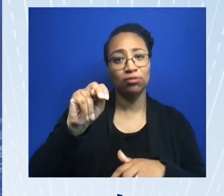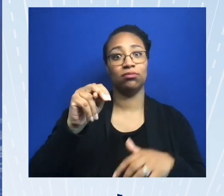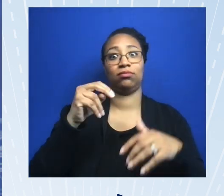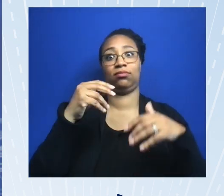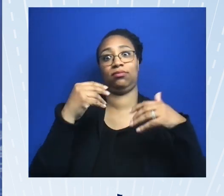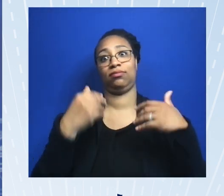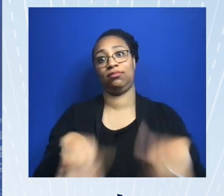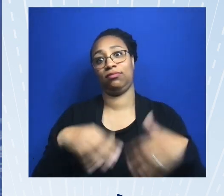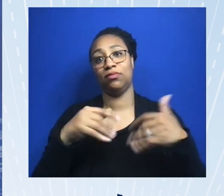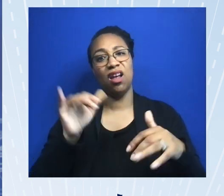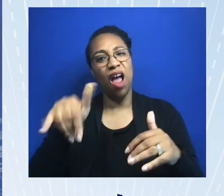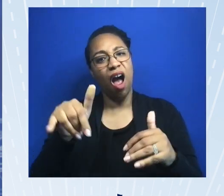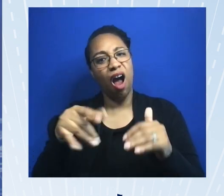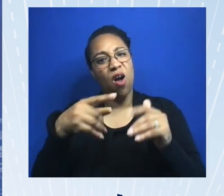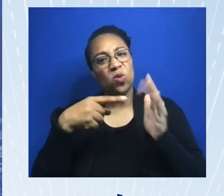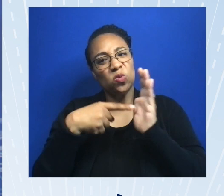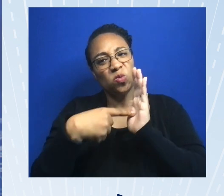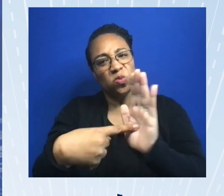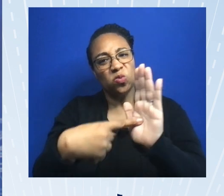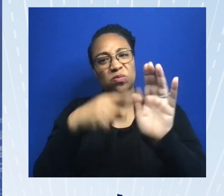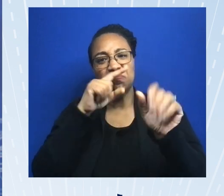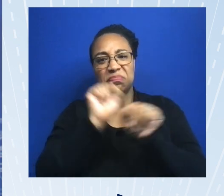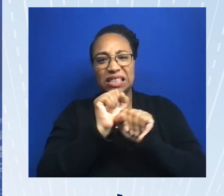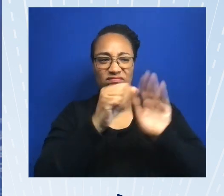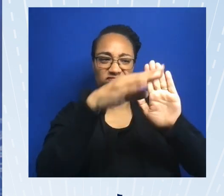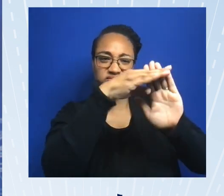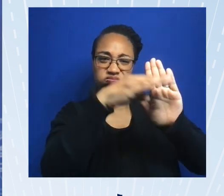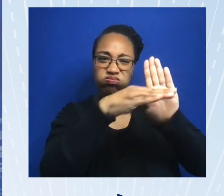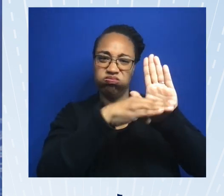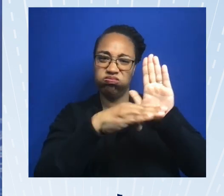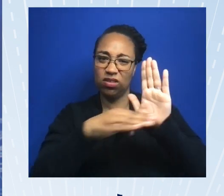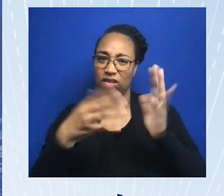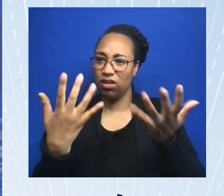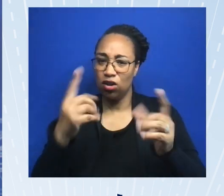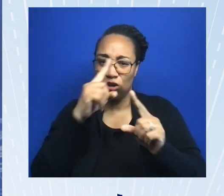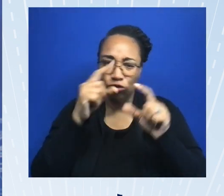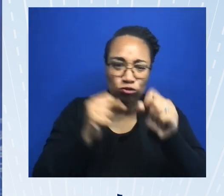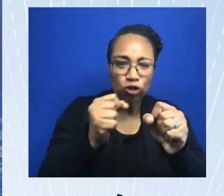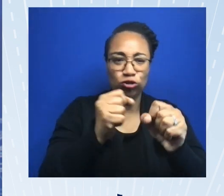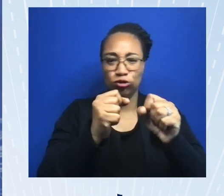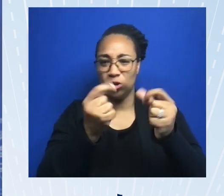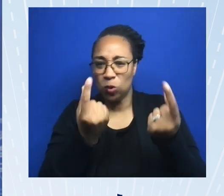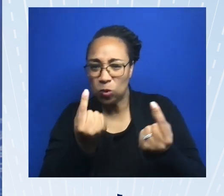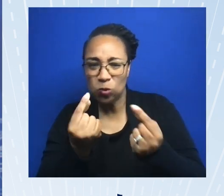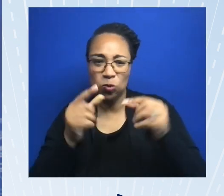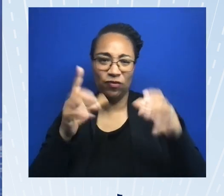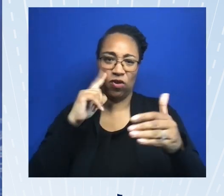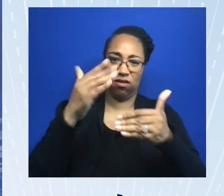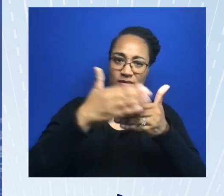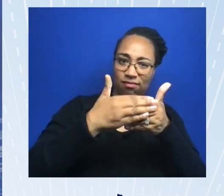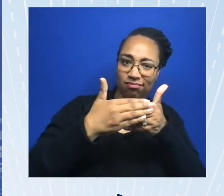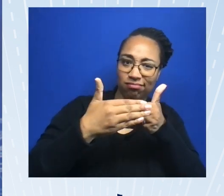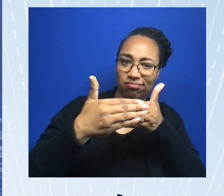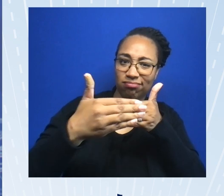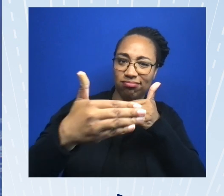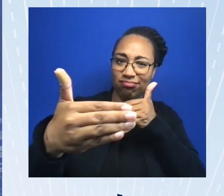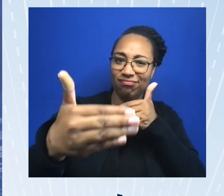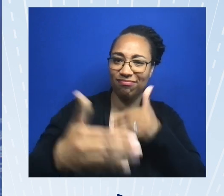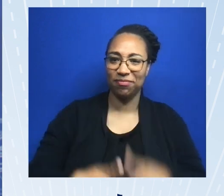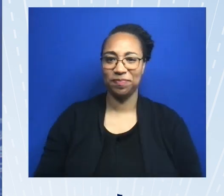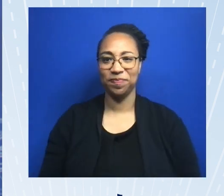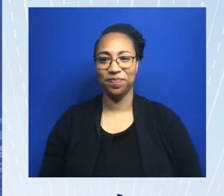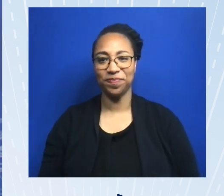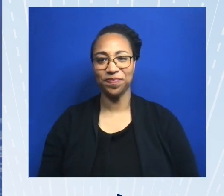collaboration among so many agencies and partners to reach this goal and develop these solutions is,